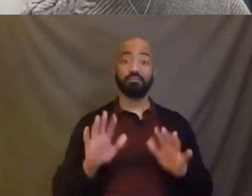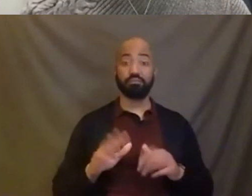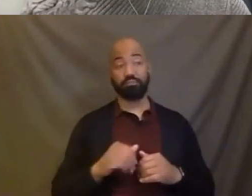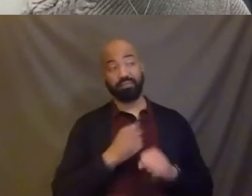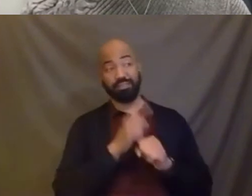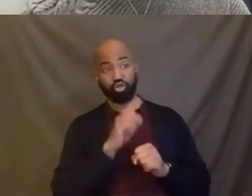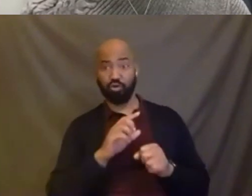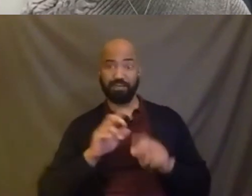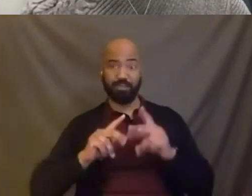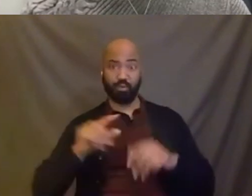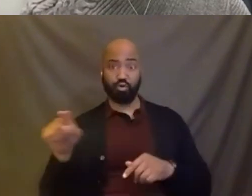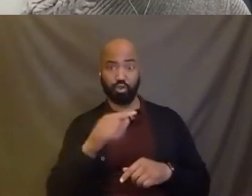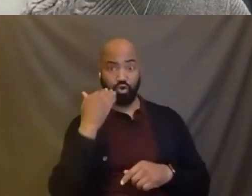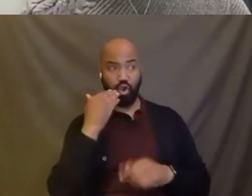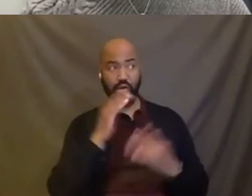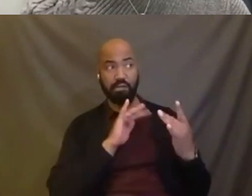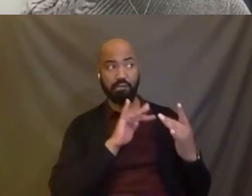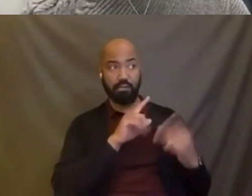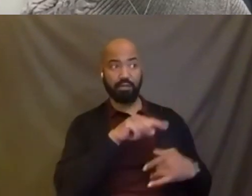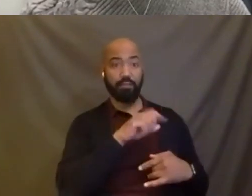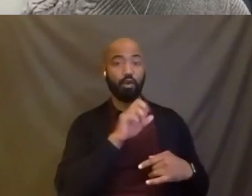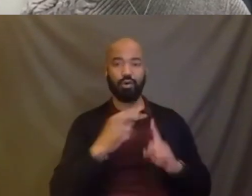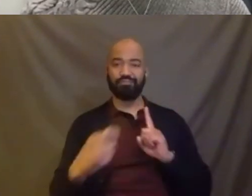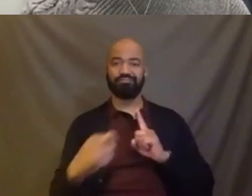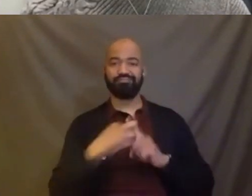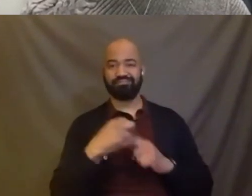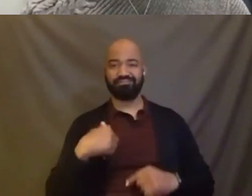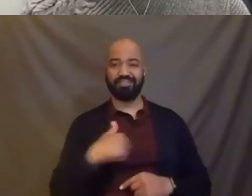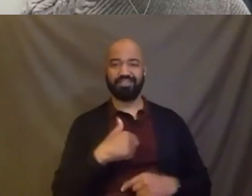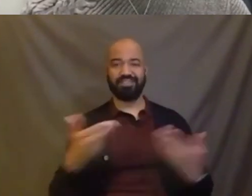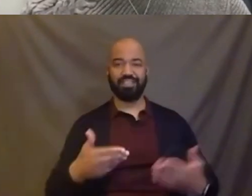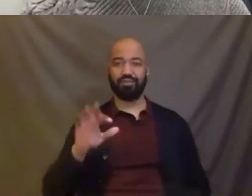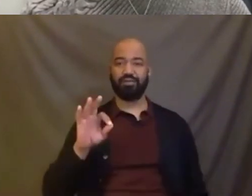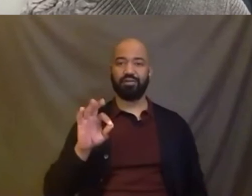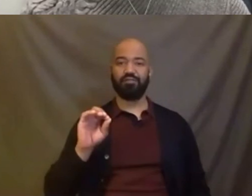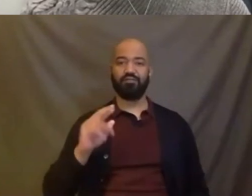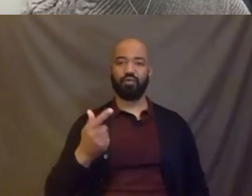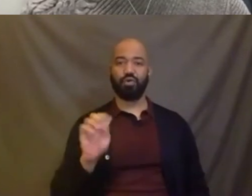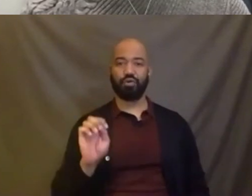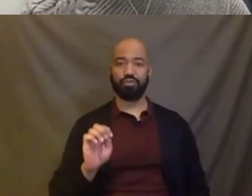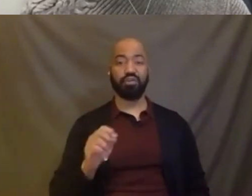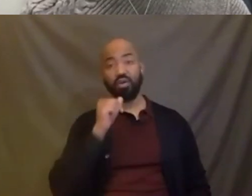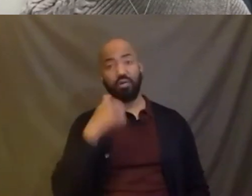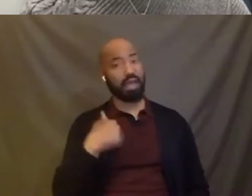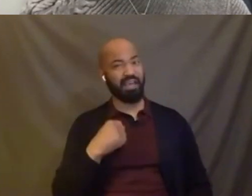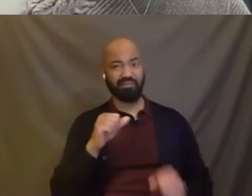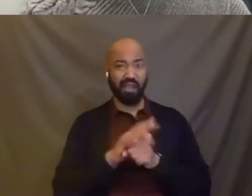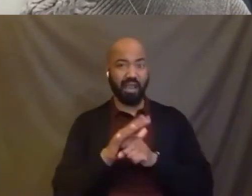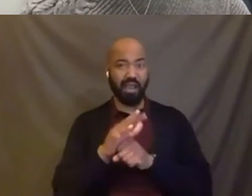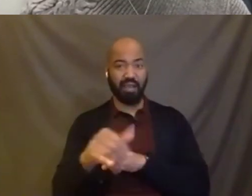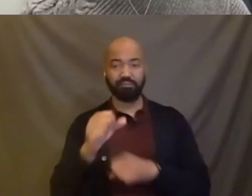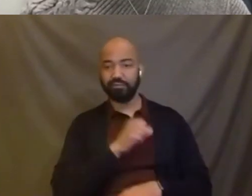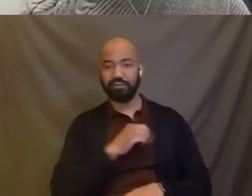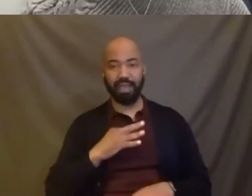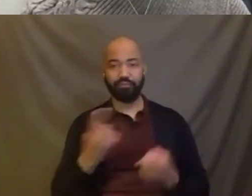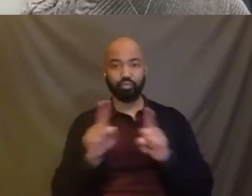that and you could reach out to Forge as well. I mean, we don't have a lot of staff to do accompaniment, but, if you're really concerned about it, we will make a way